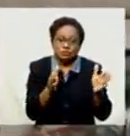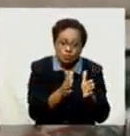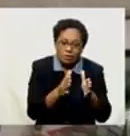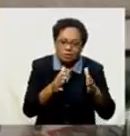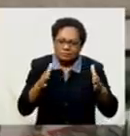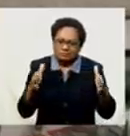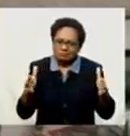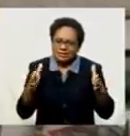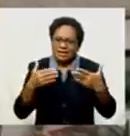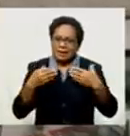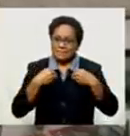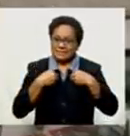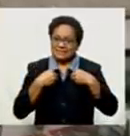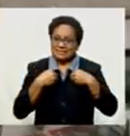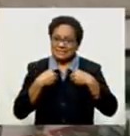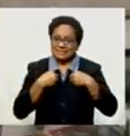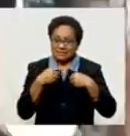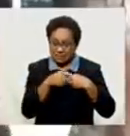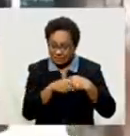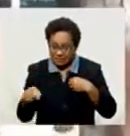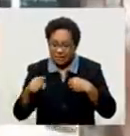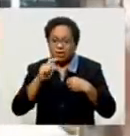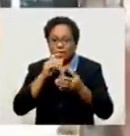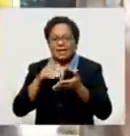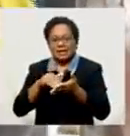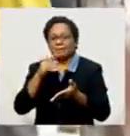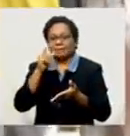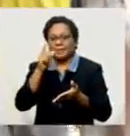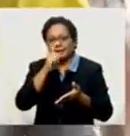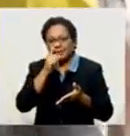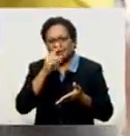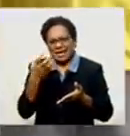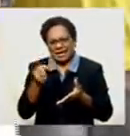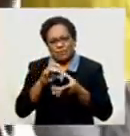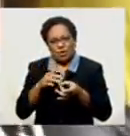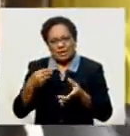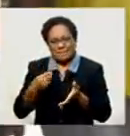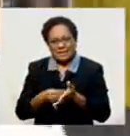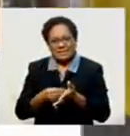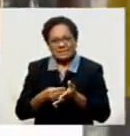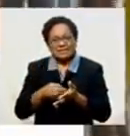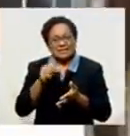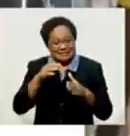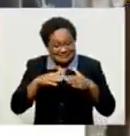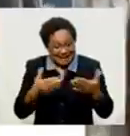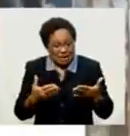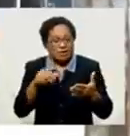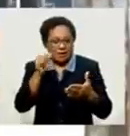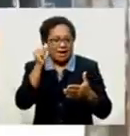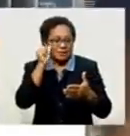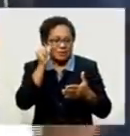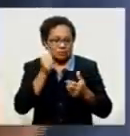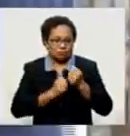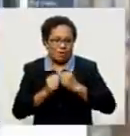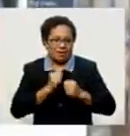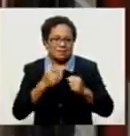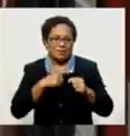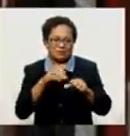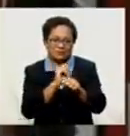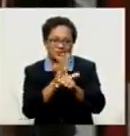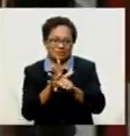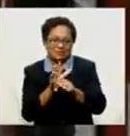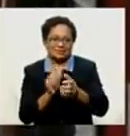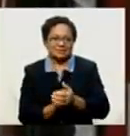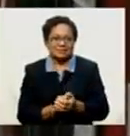enterprises, which will assist Fijians to earn a decent livelihood. And of course, that is a challenge in respect of what's happening given COVID-19.